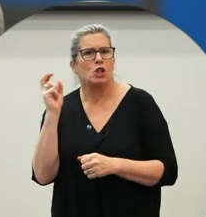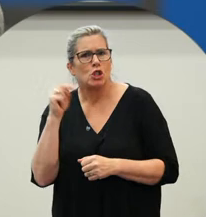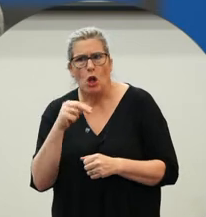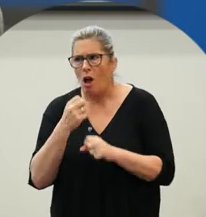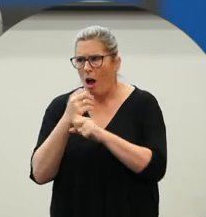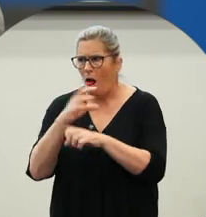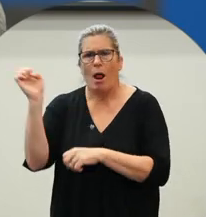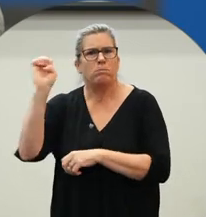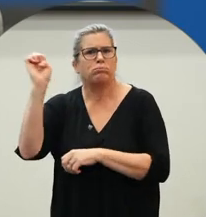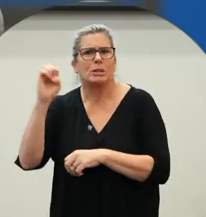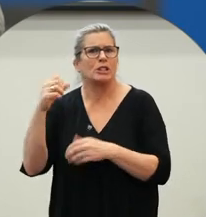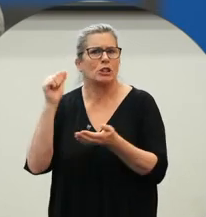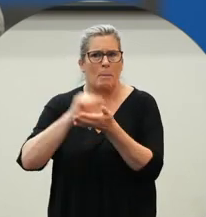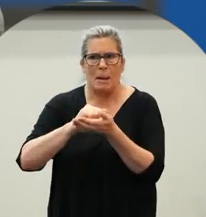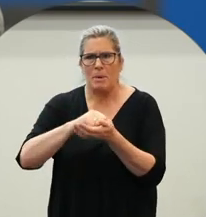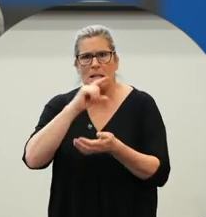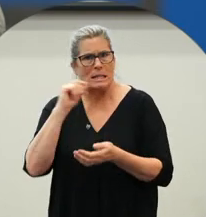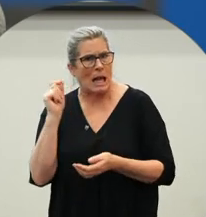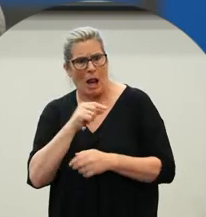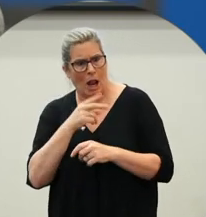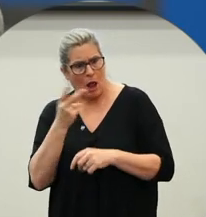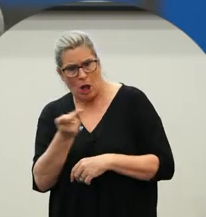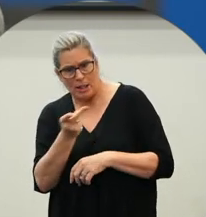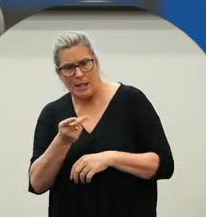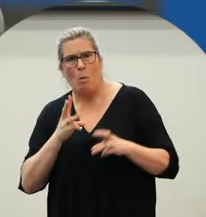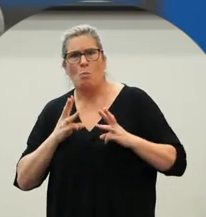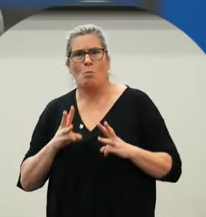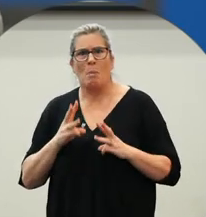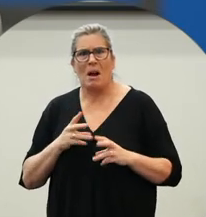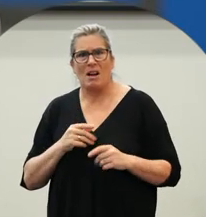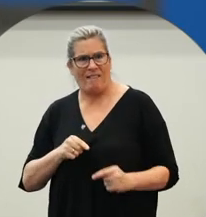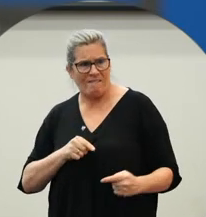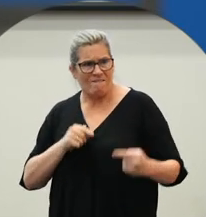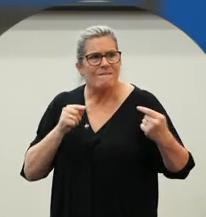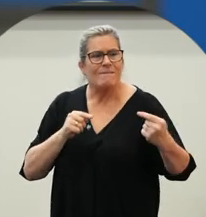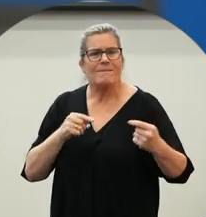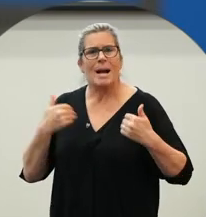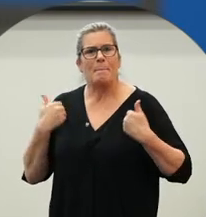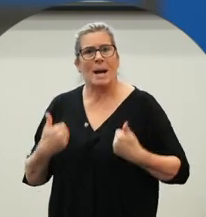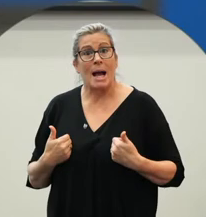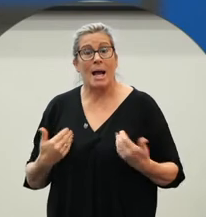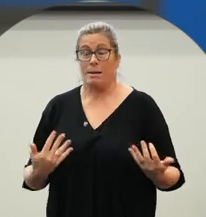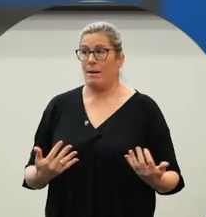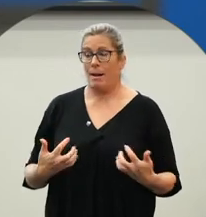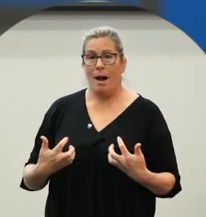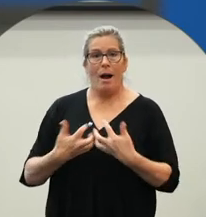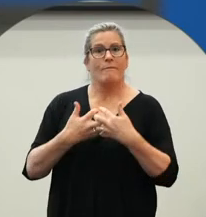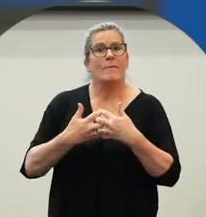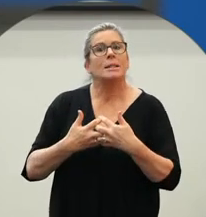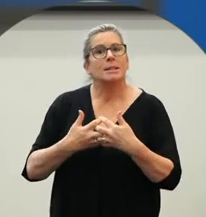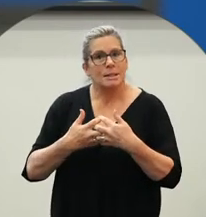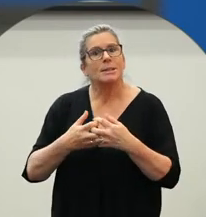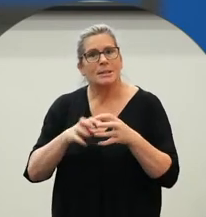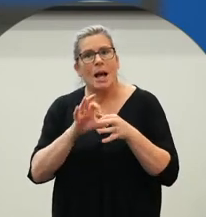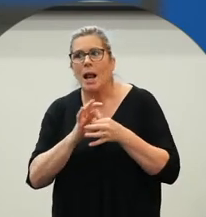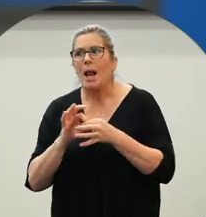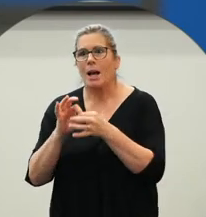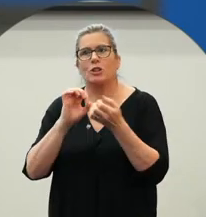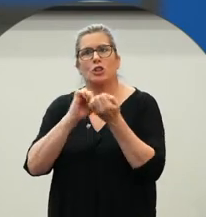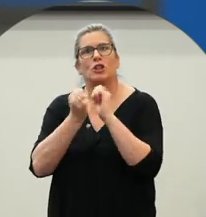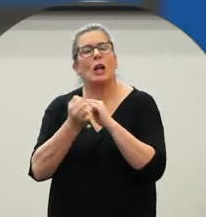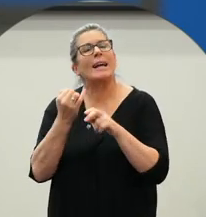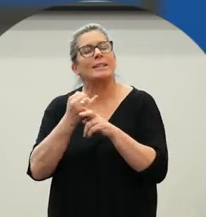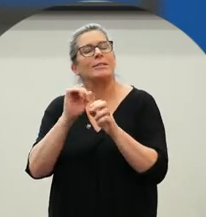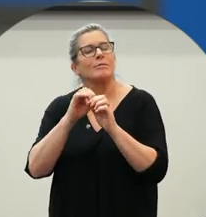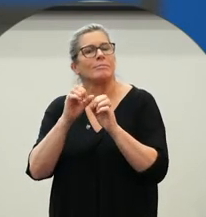British papers said, oh, look at these two women, and they're sticking it to the men. And it kind of fitted into a general change in society